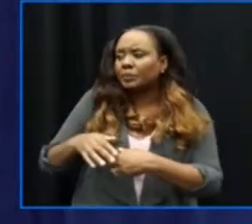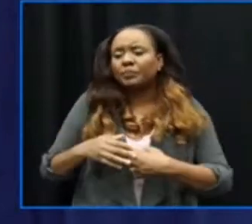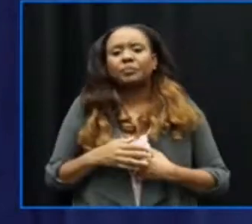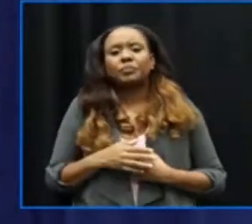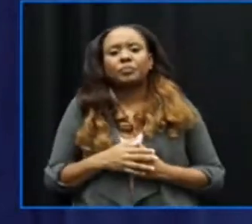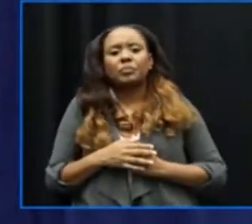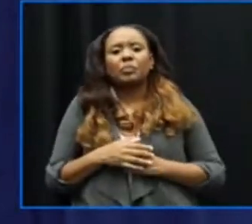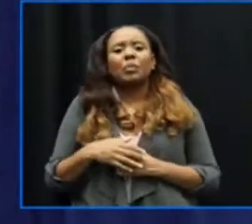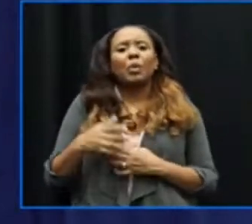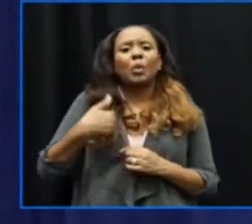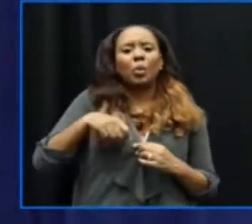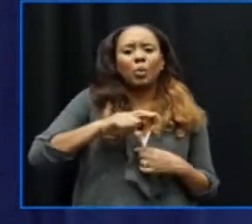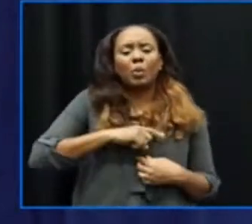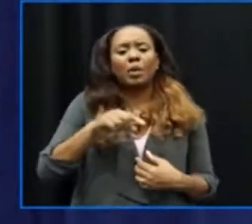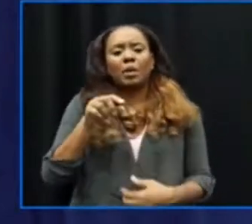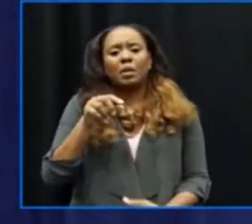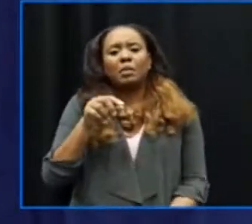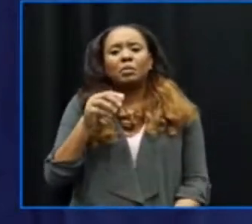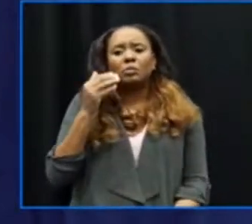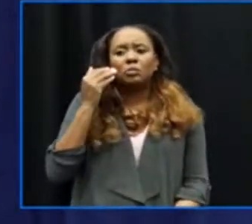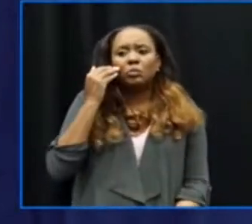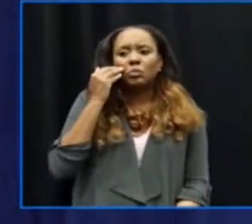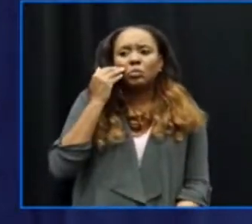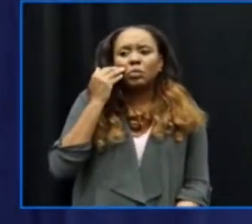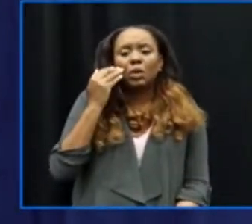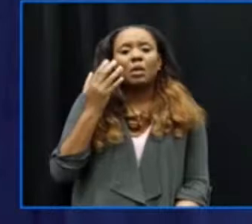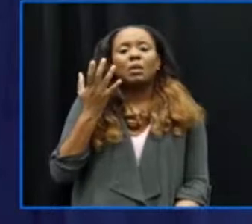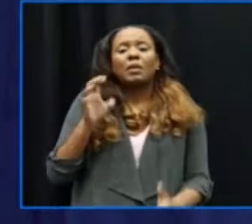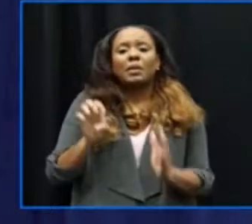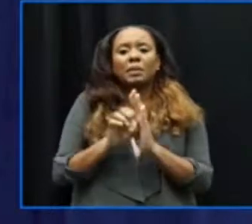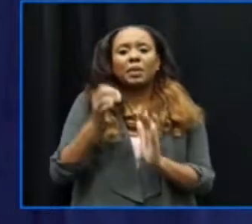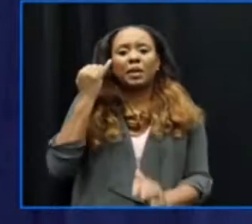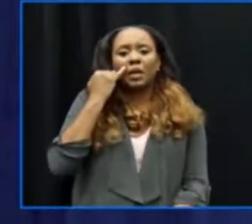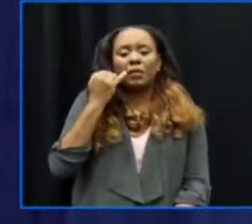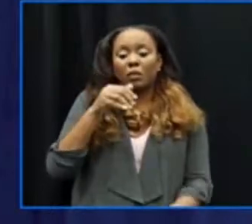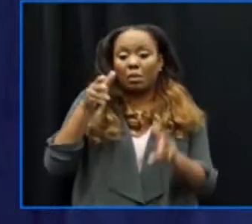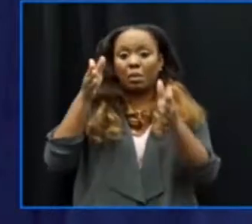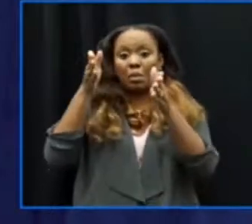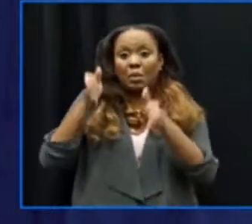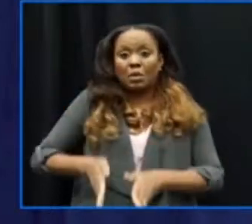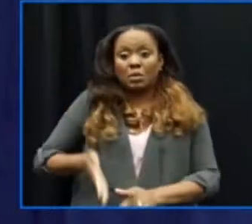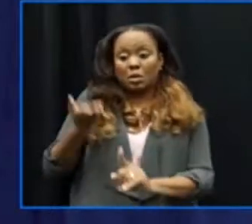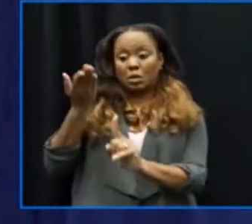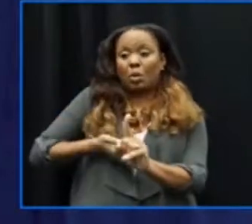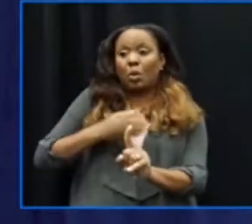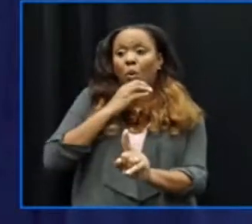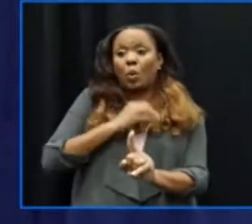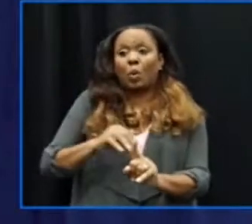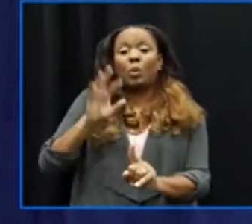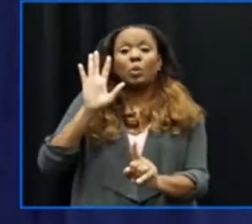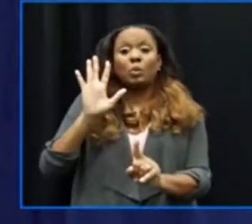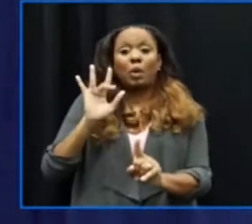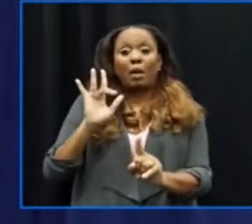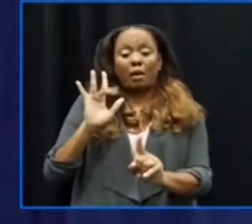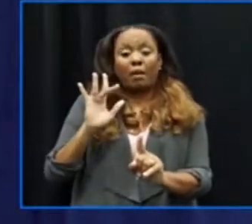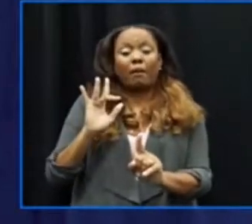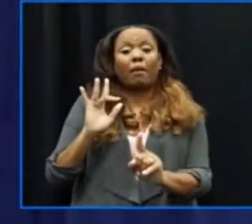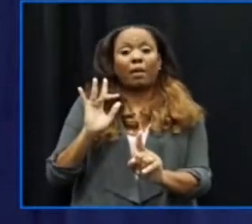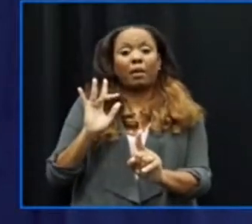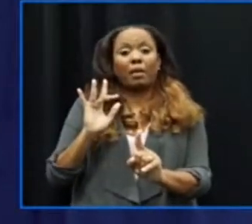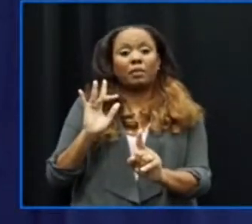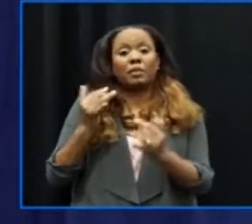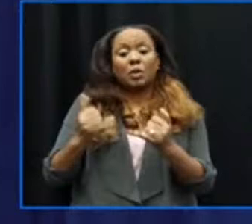that NIS makes, the 25-year-old who just started working is looking forward to 42 years of coverage